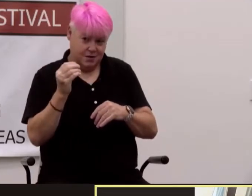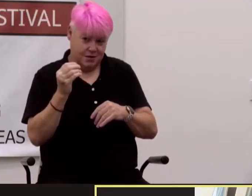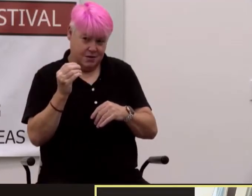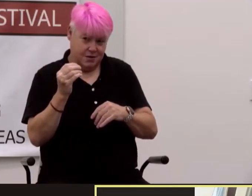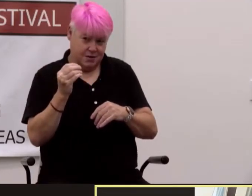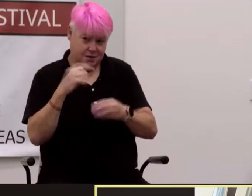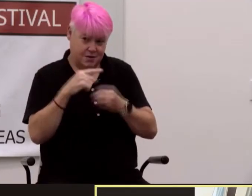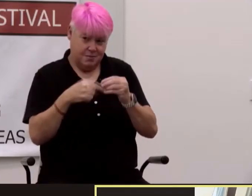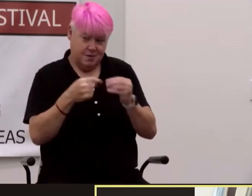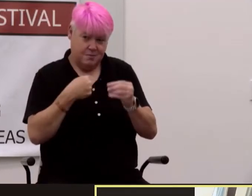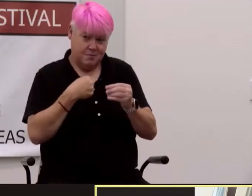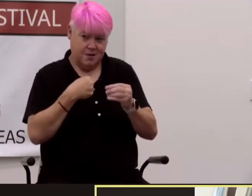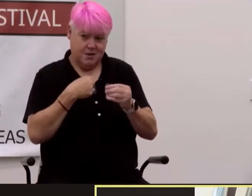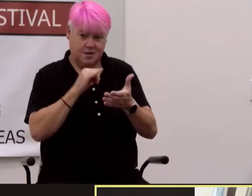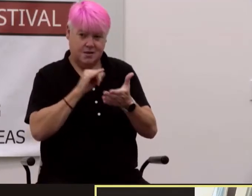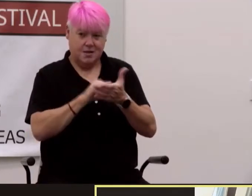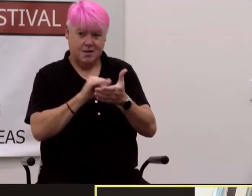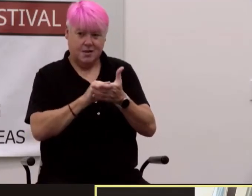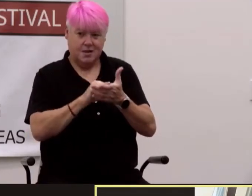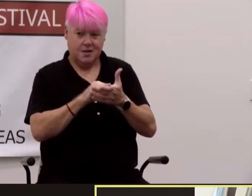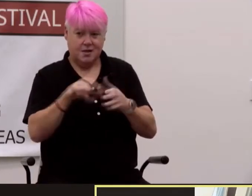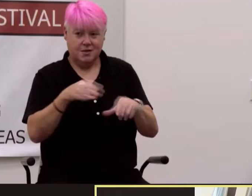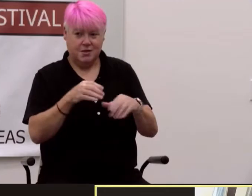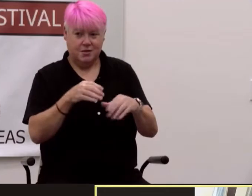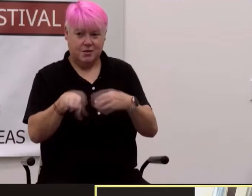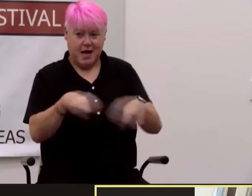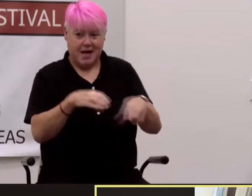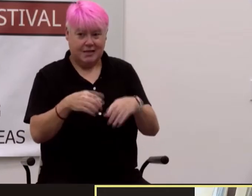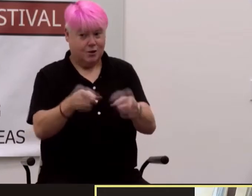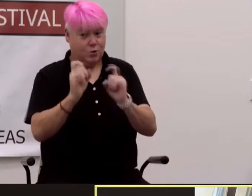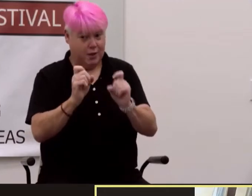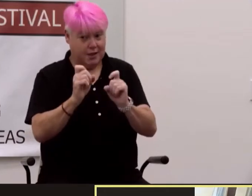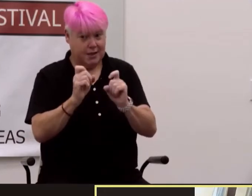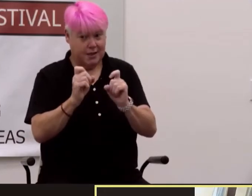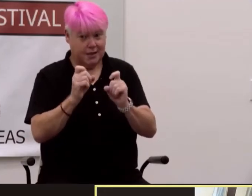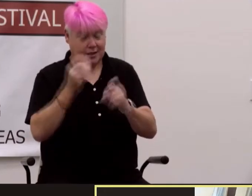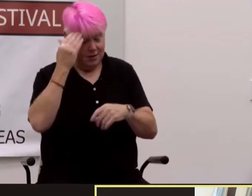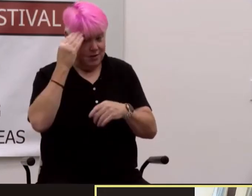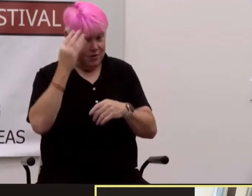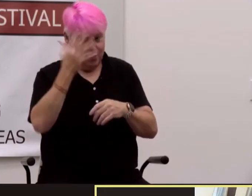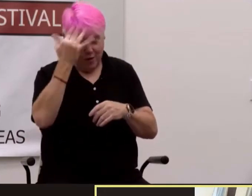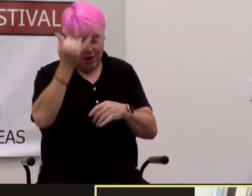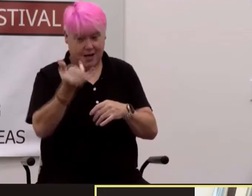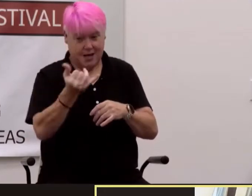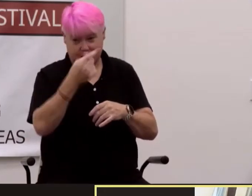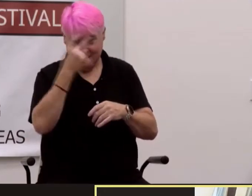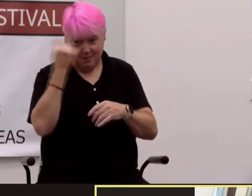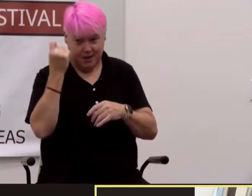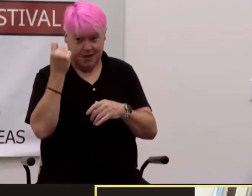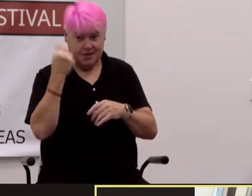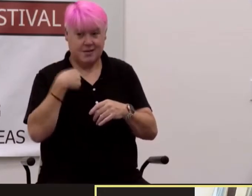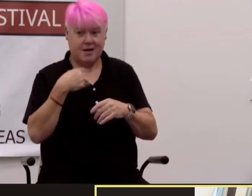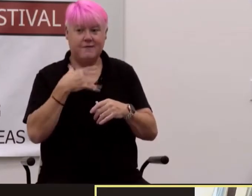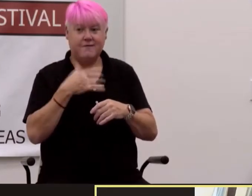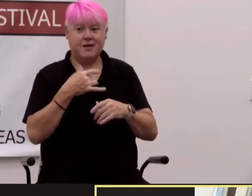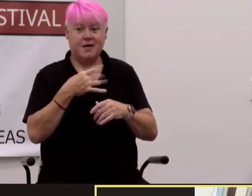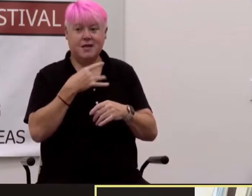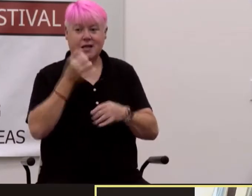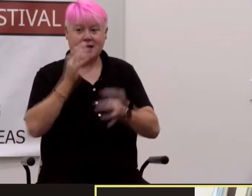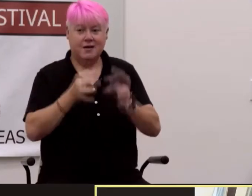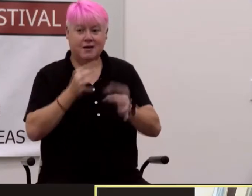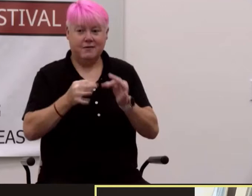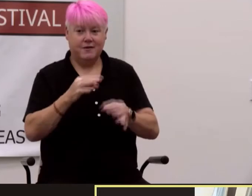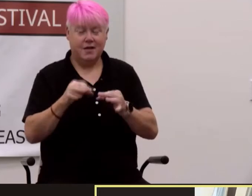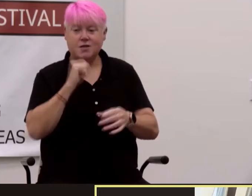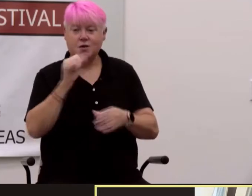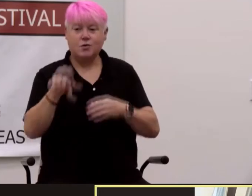is the fact that I do act quick and spontaneous. And you know why I do it? It's because I feel like if I don't do it